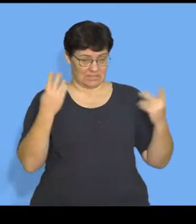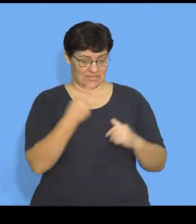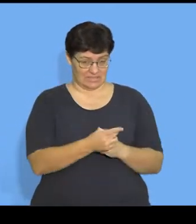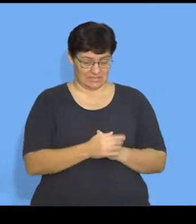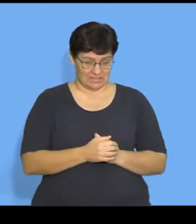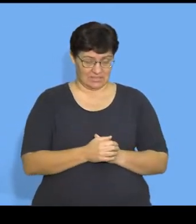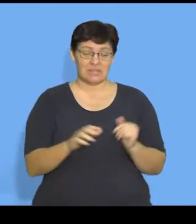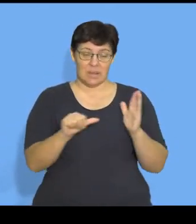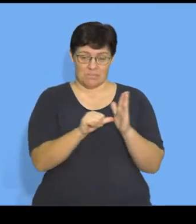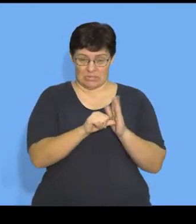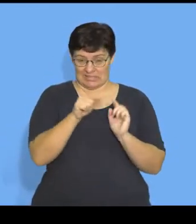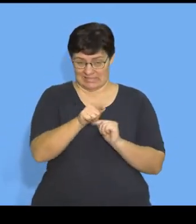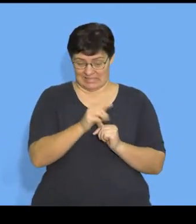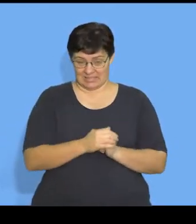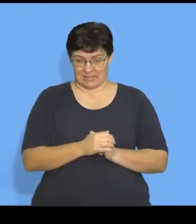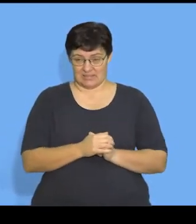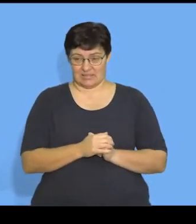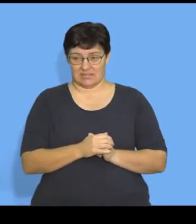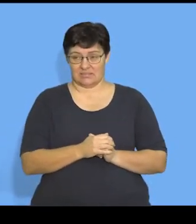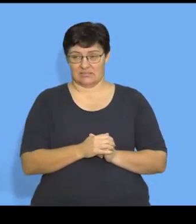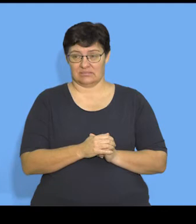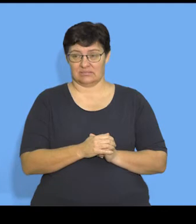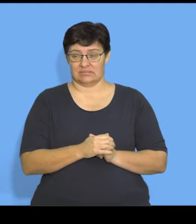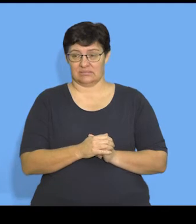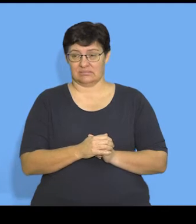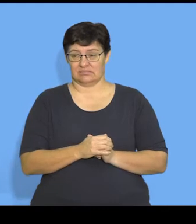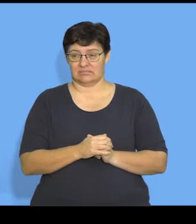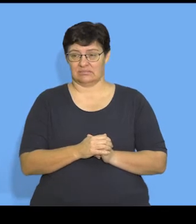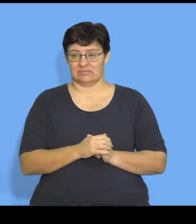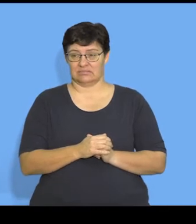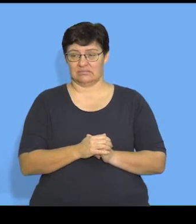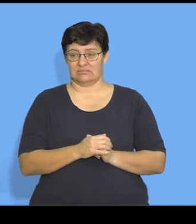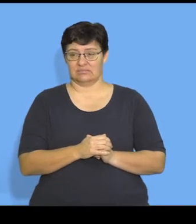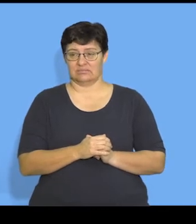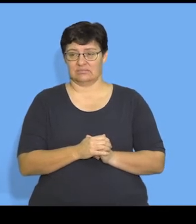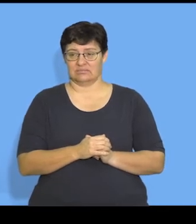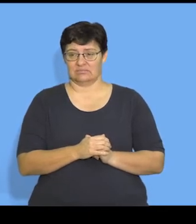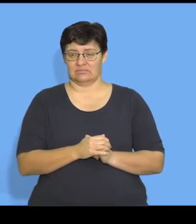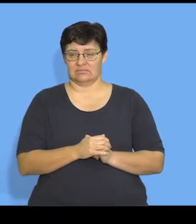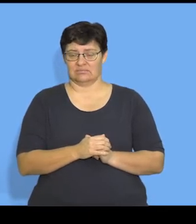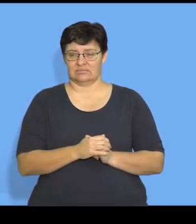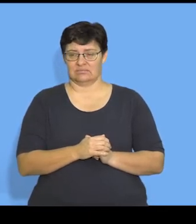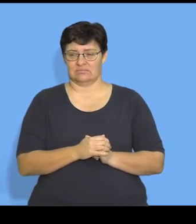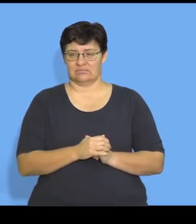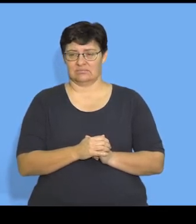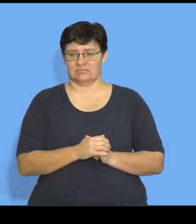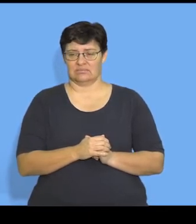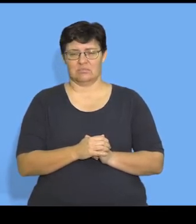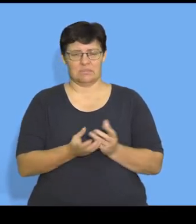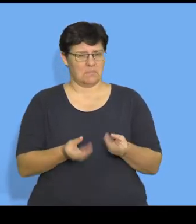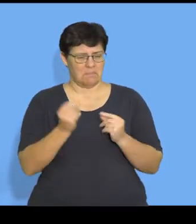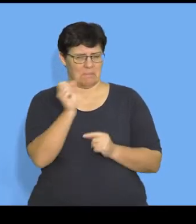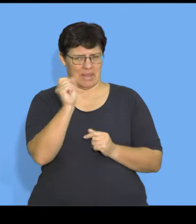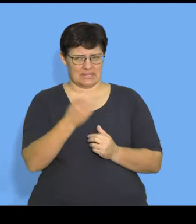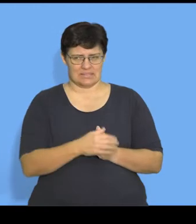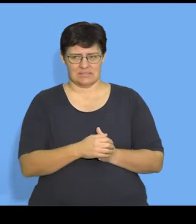an important part here, is we have to make sure that we realize it's a, whoopsie, maybe I should have a